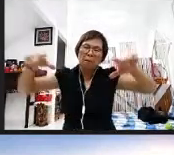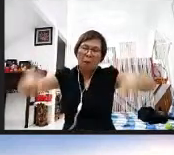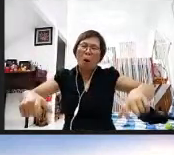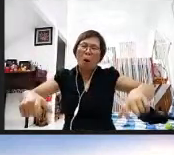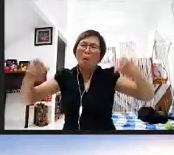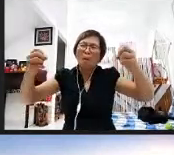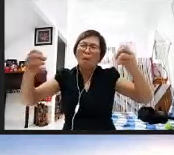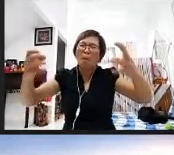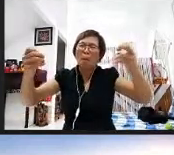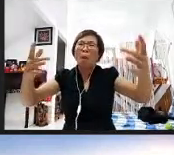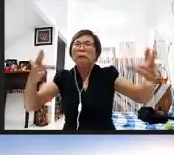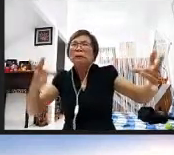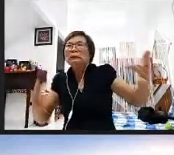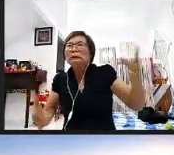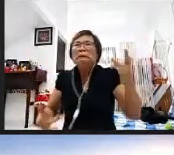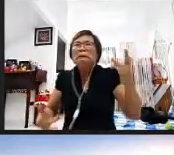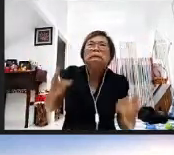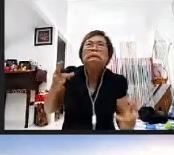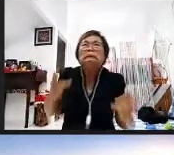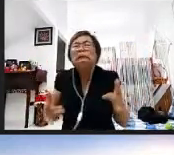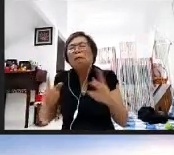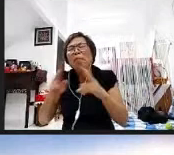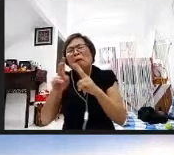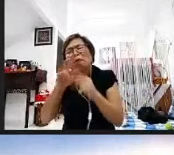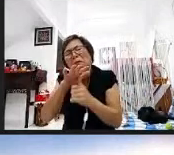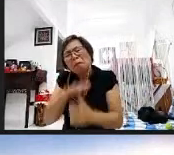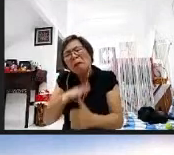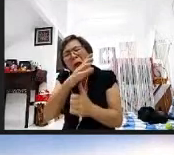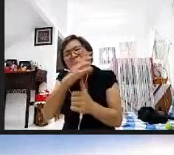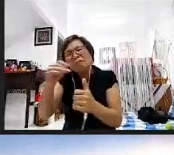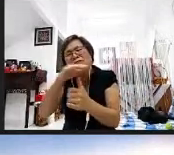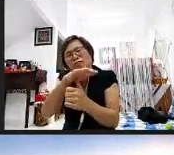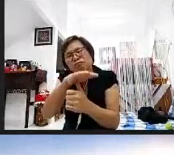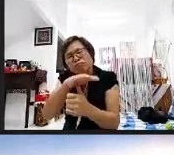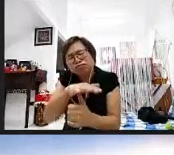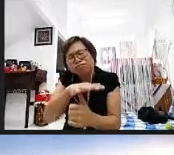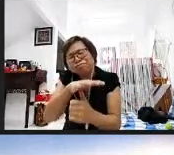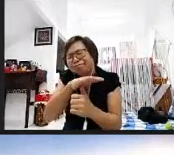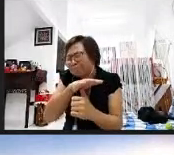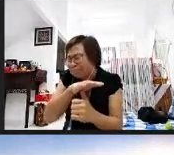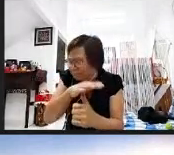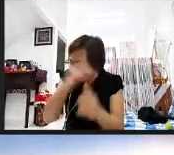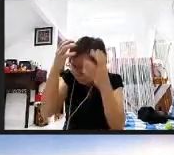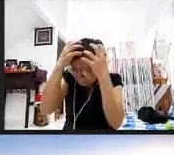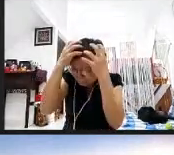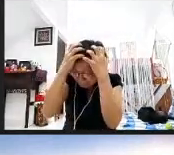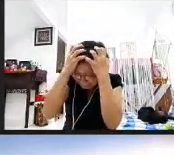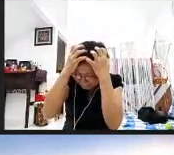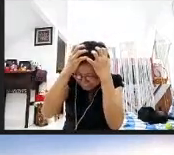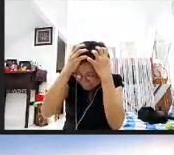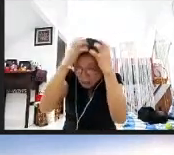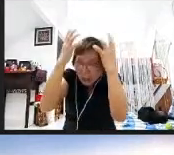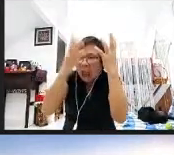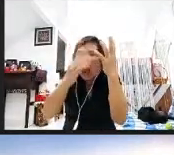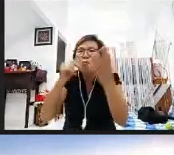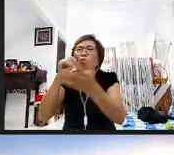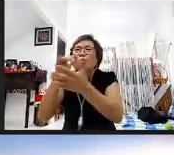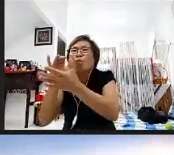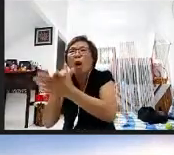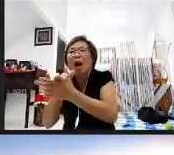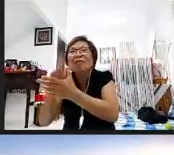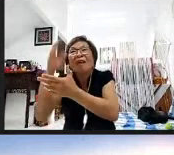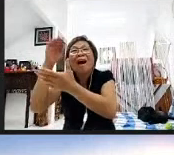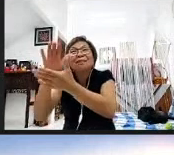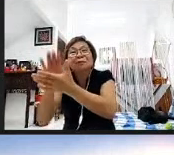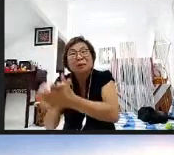very anxious and very depressed. And even the spouses, for some